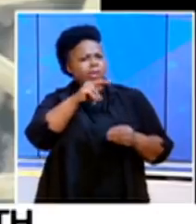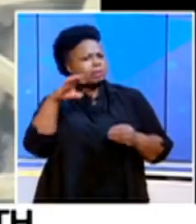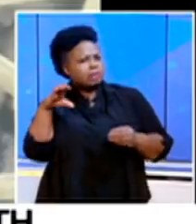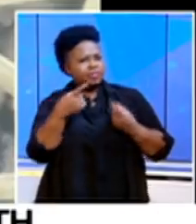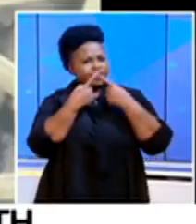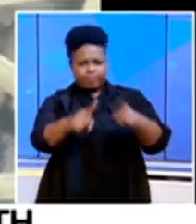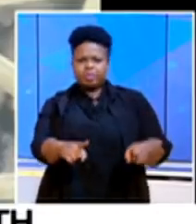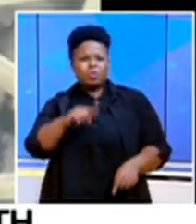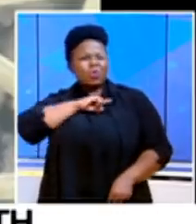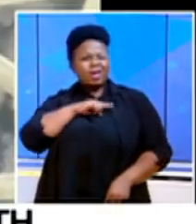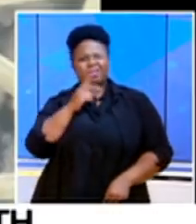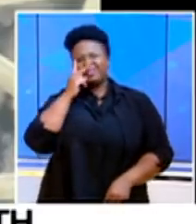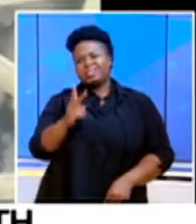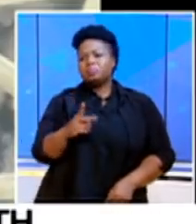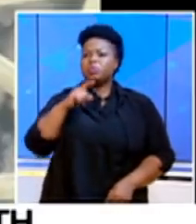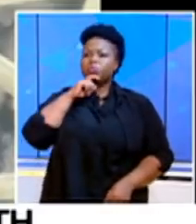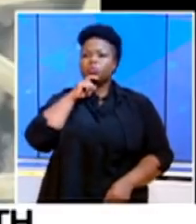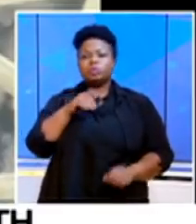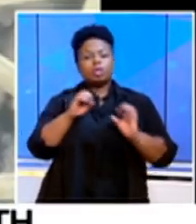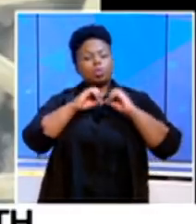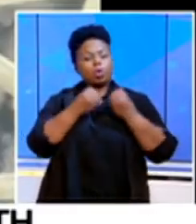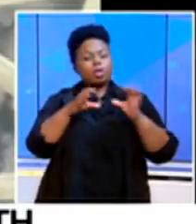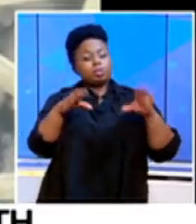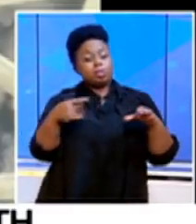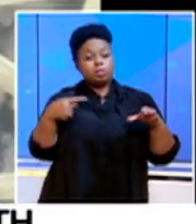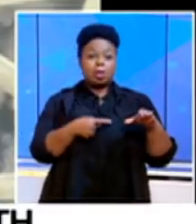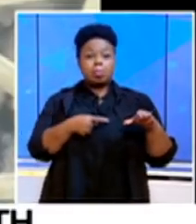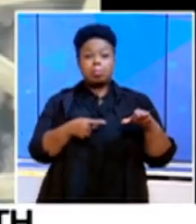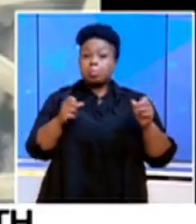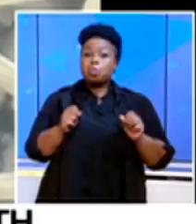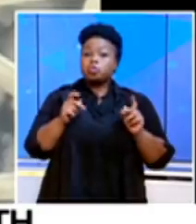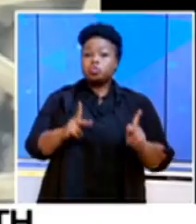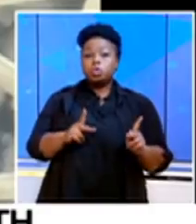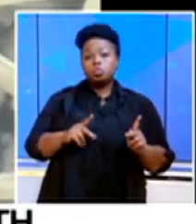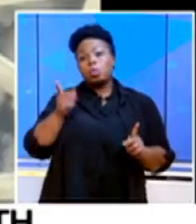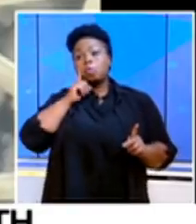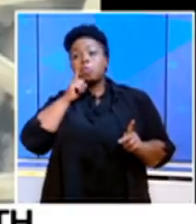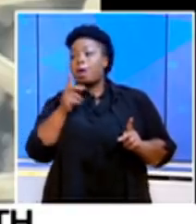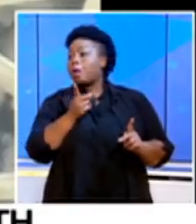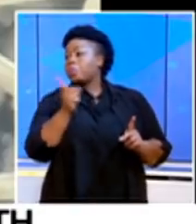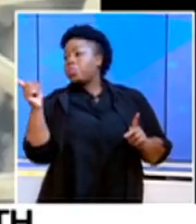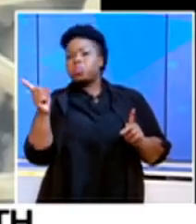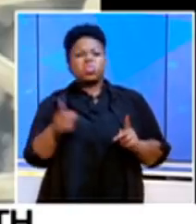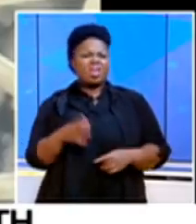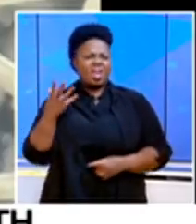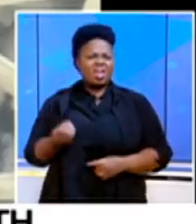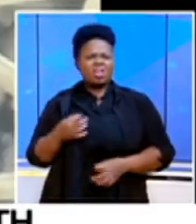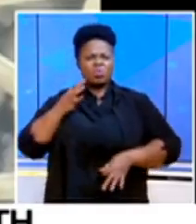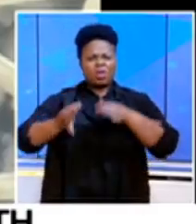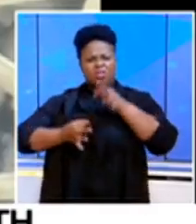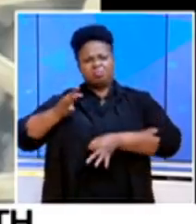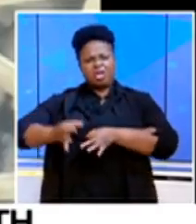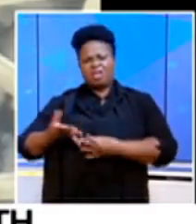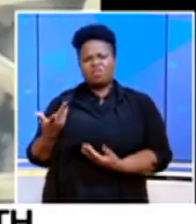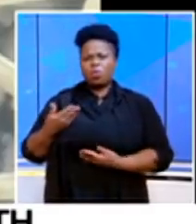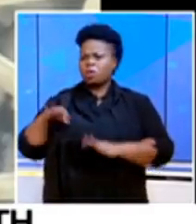National Congress must be seen using an organizational platform to otherwise articulate or